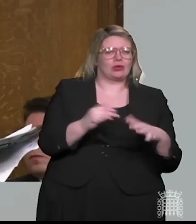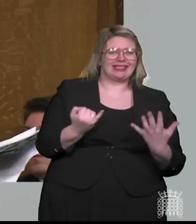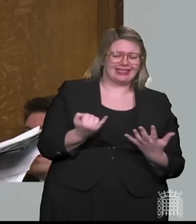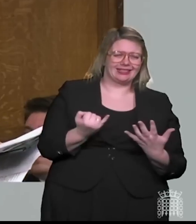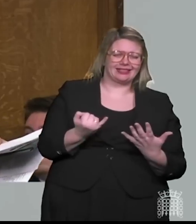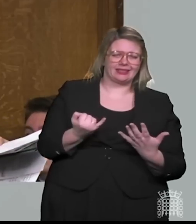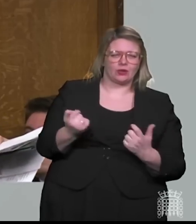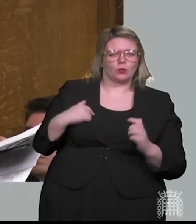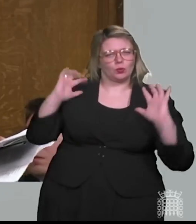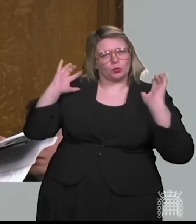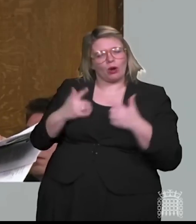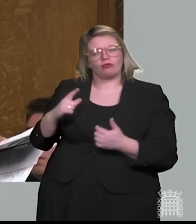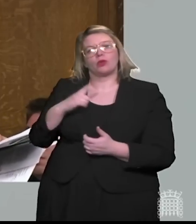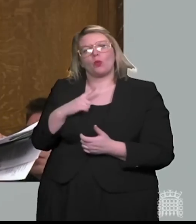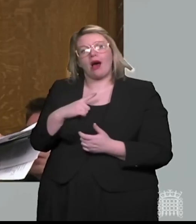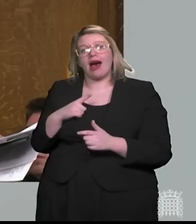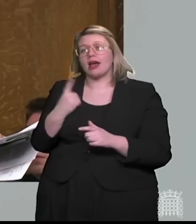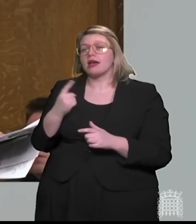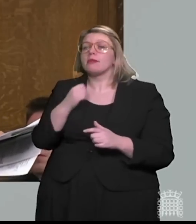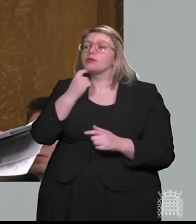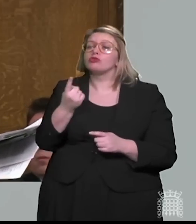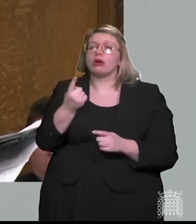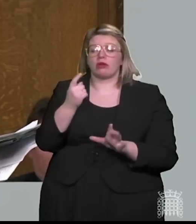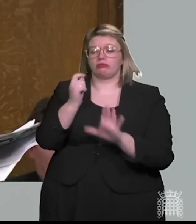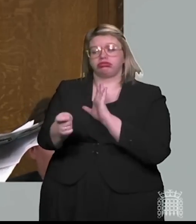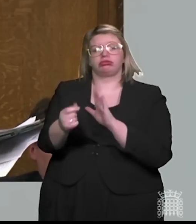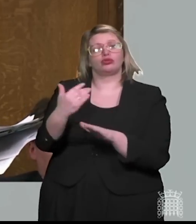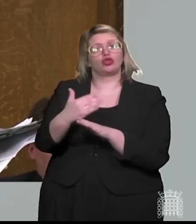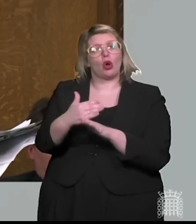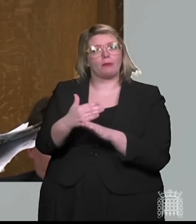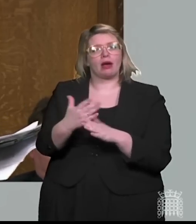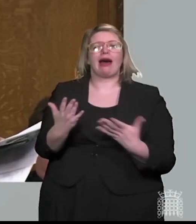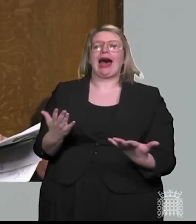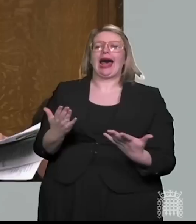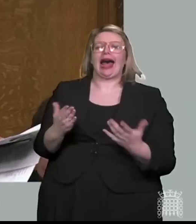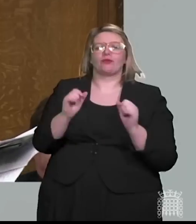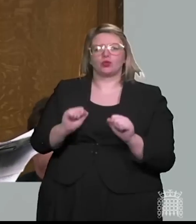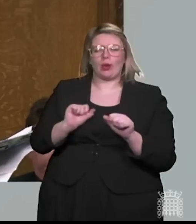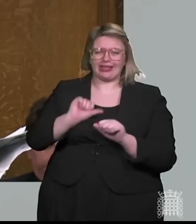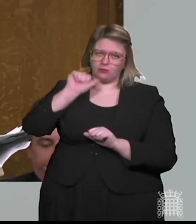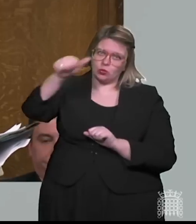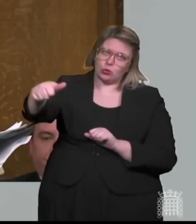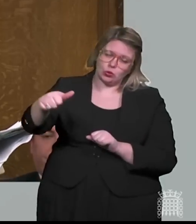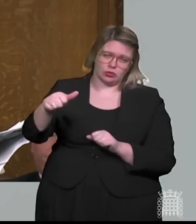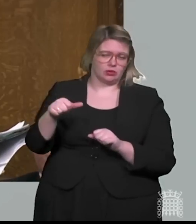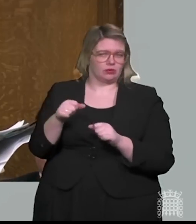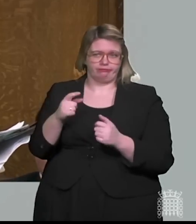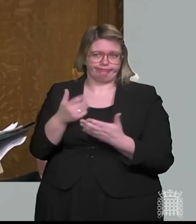because we worry that if you lose your job one day just after the qualifying date, you will miss out on a lot of